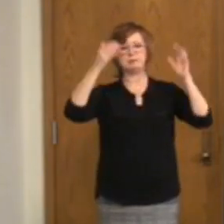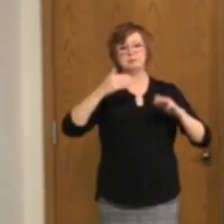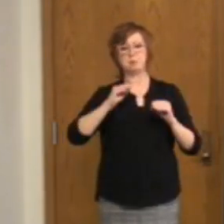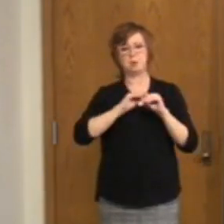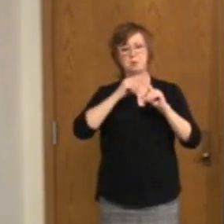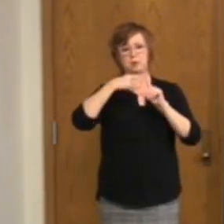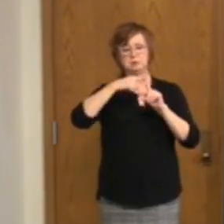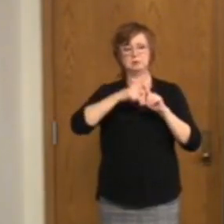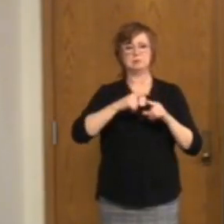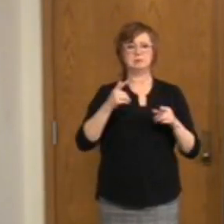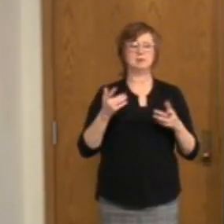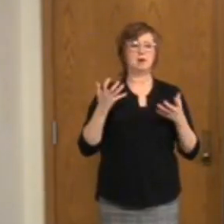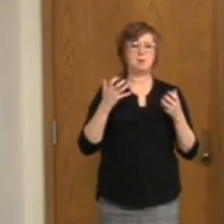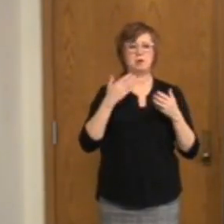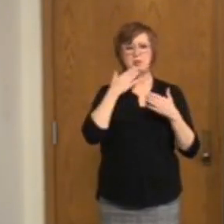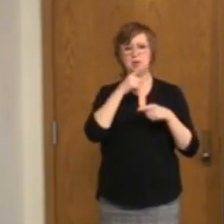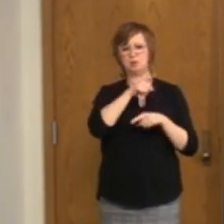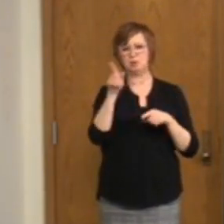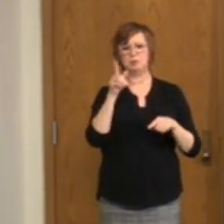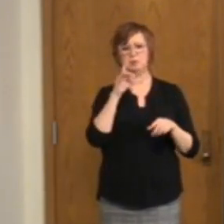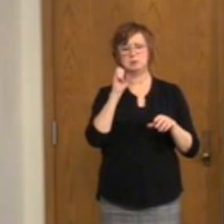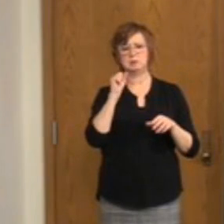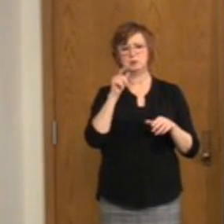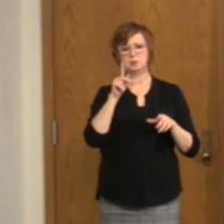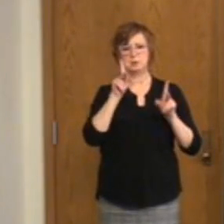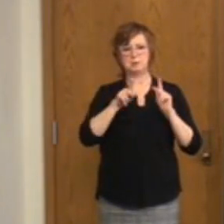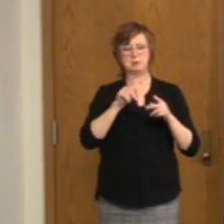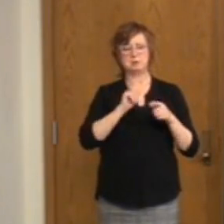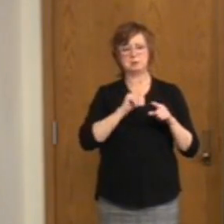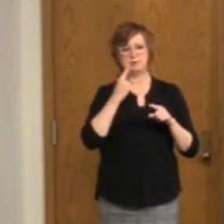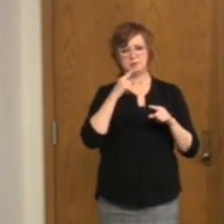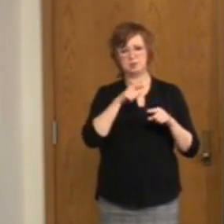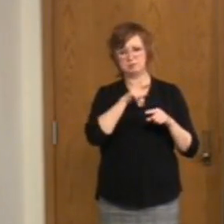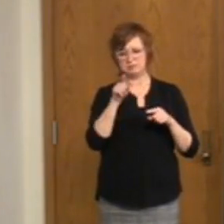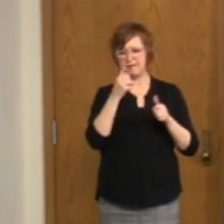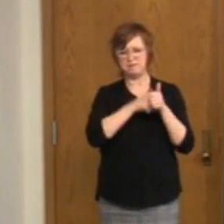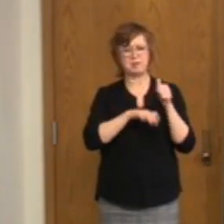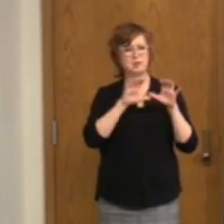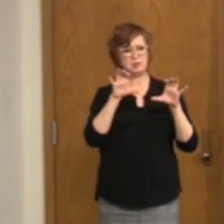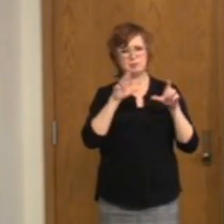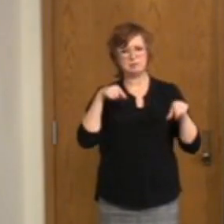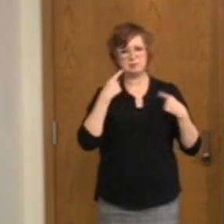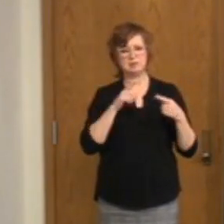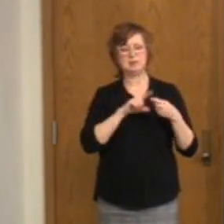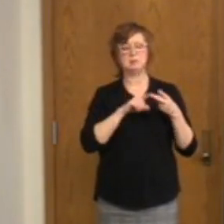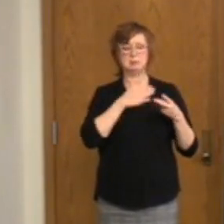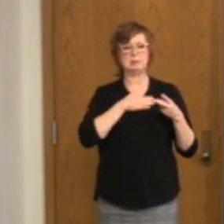everything that they have done, continue to do, and thank them in advance for considering taking the